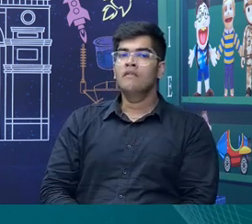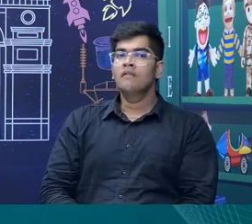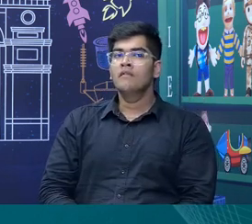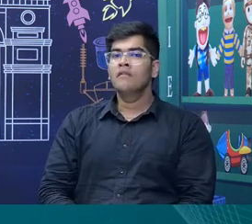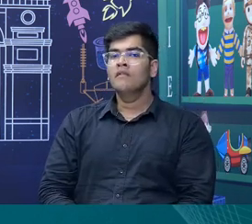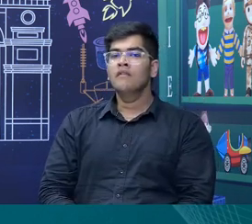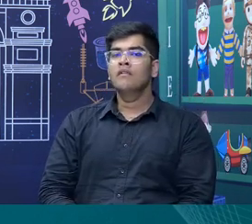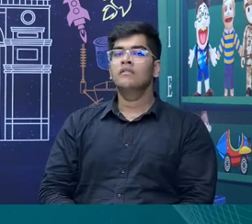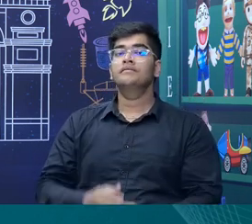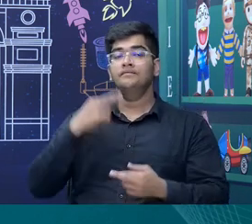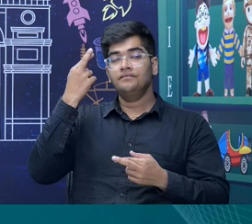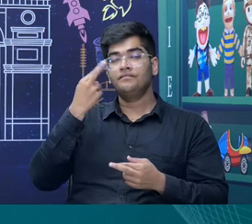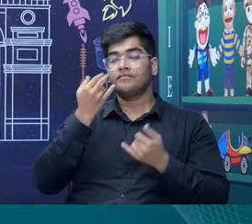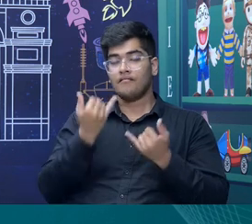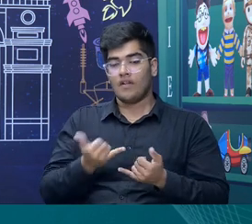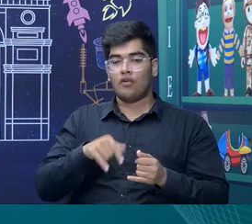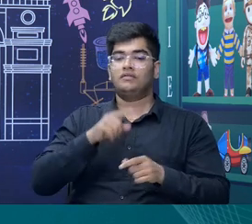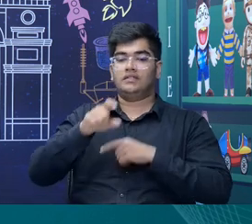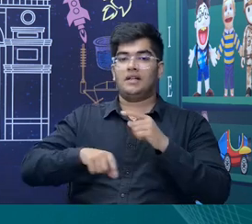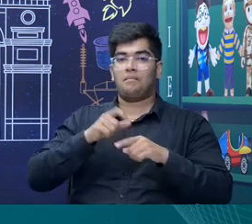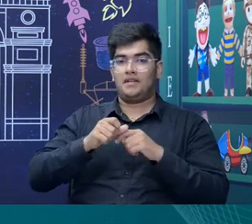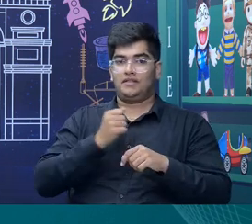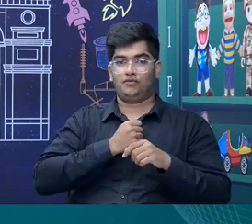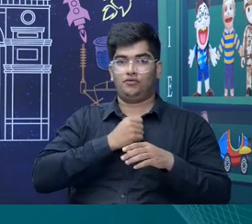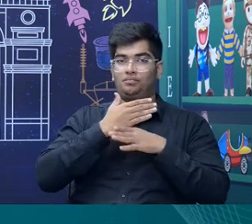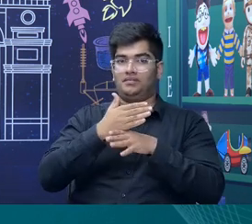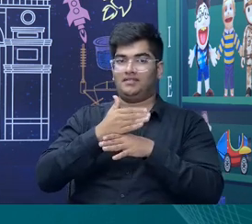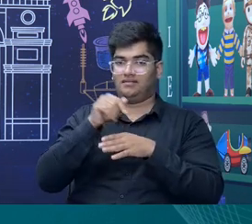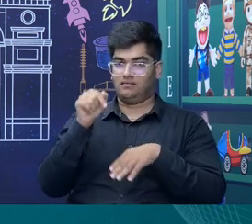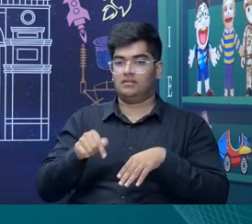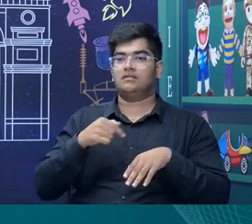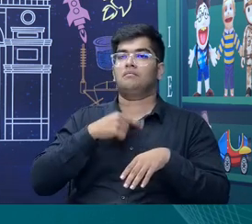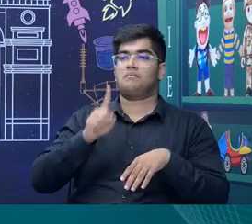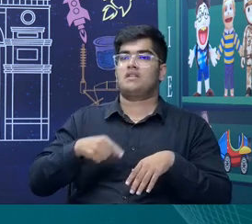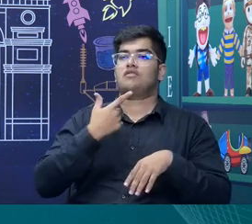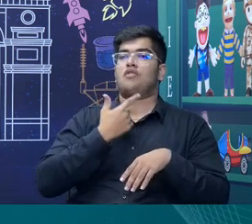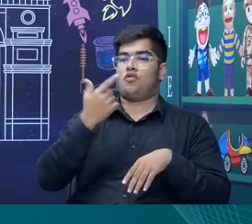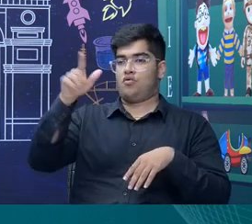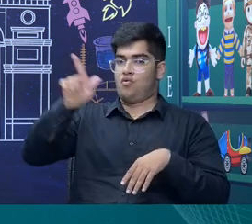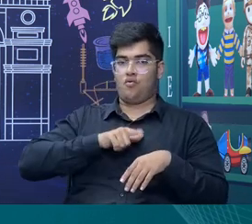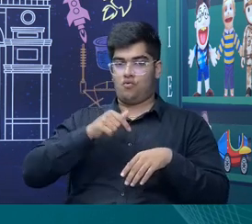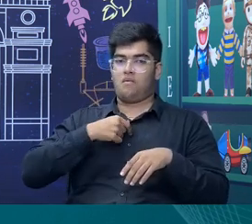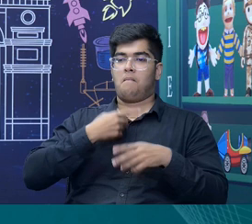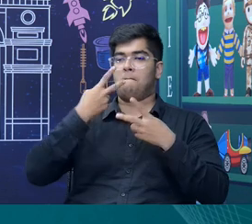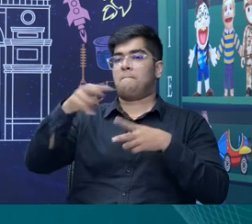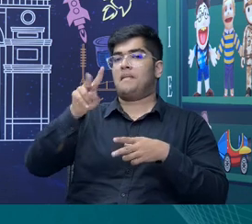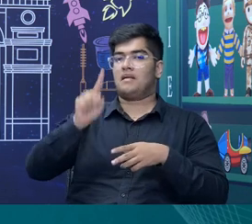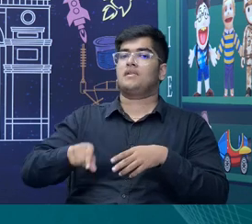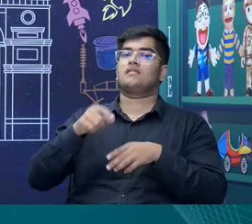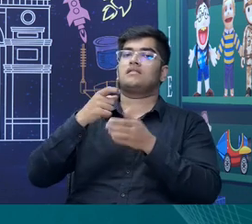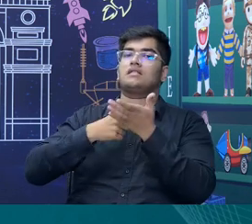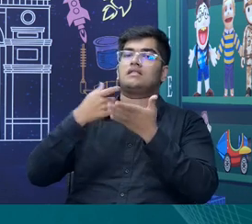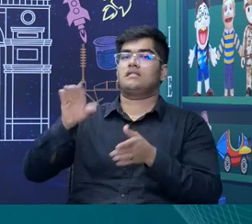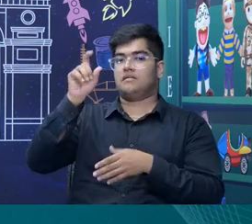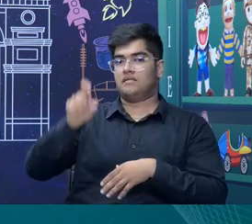since now it is a liability for the firm so interest will be paid at a rate